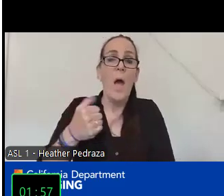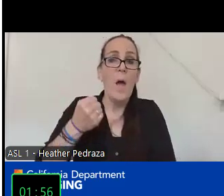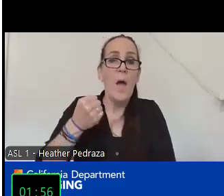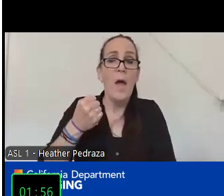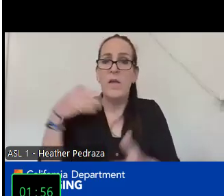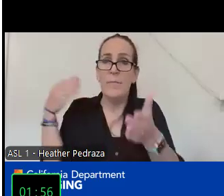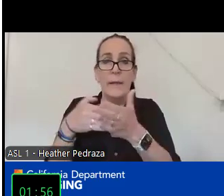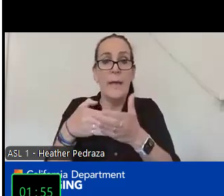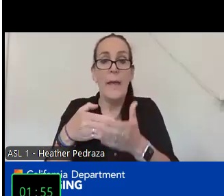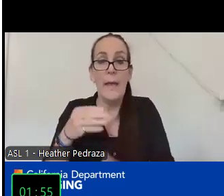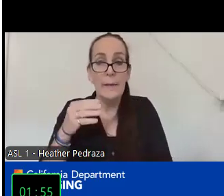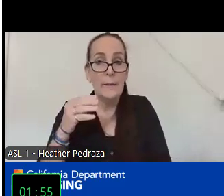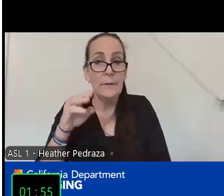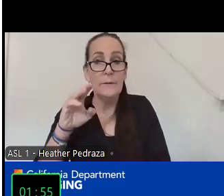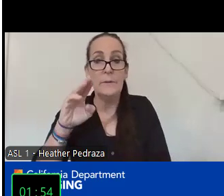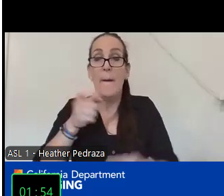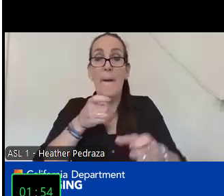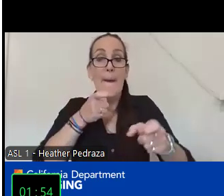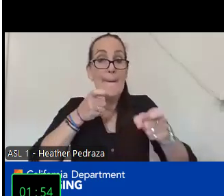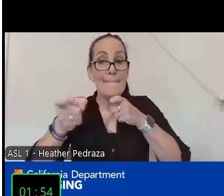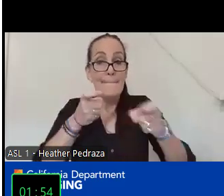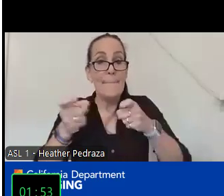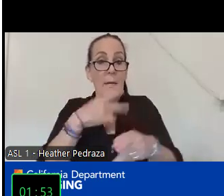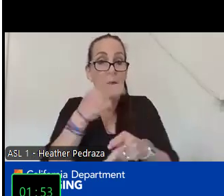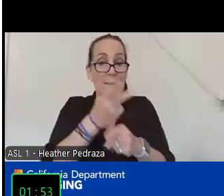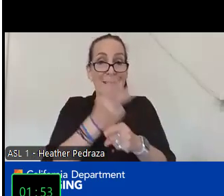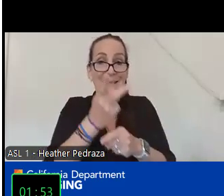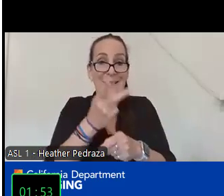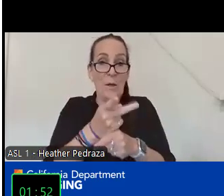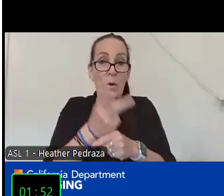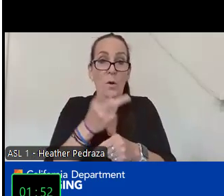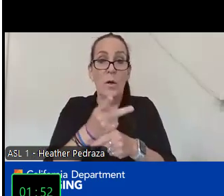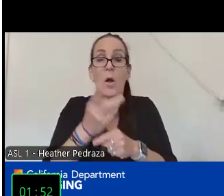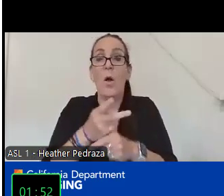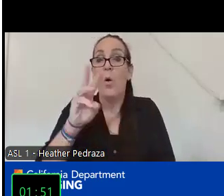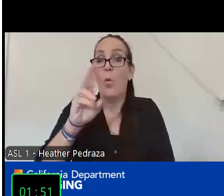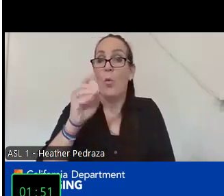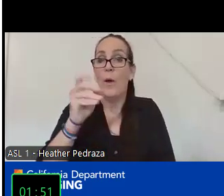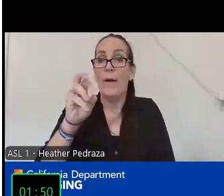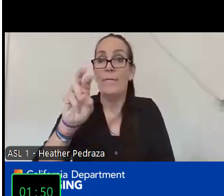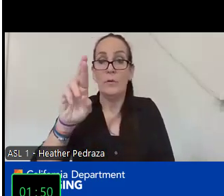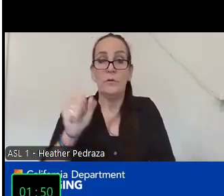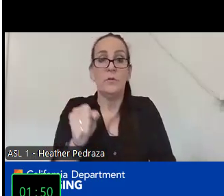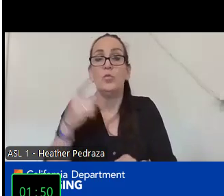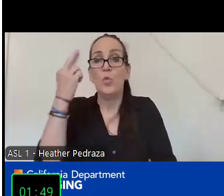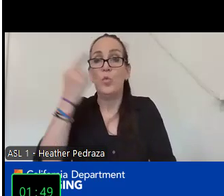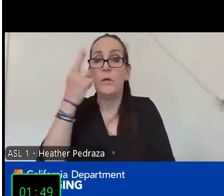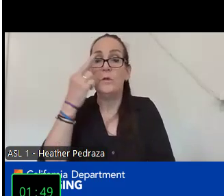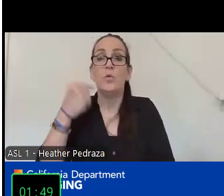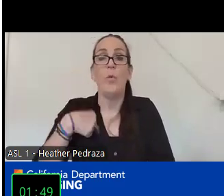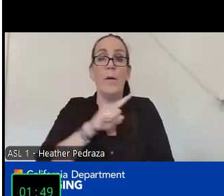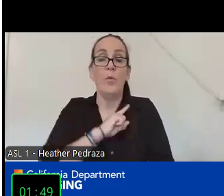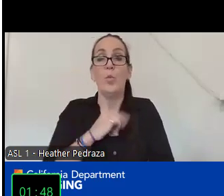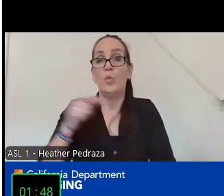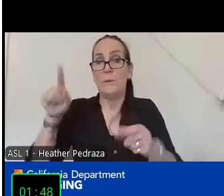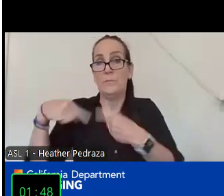carve-in of waivers into managed care, for the reasons outlined by a letter sent by a number of organizations